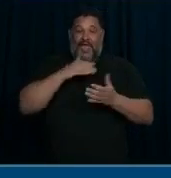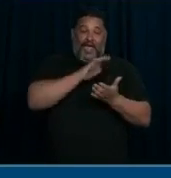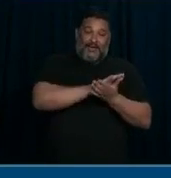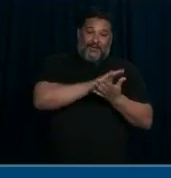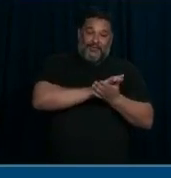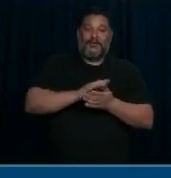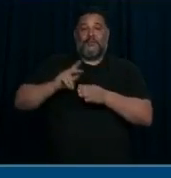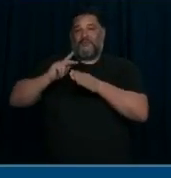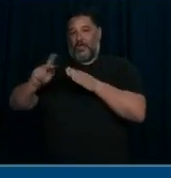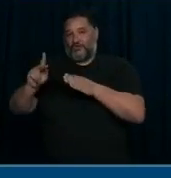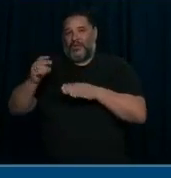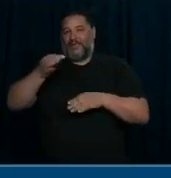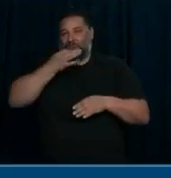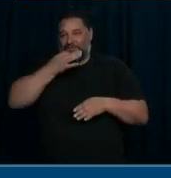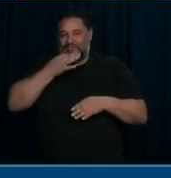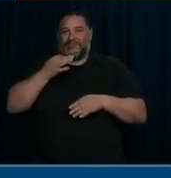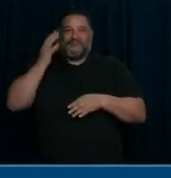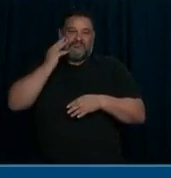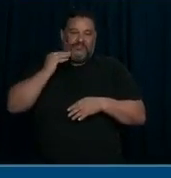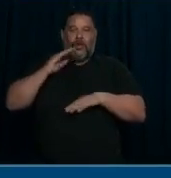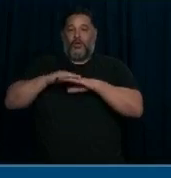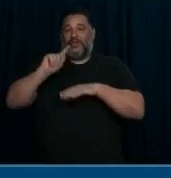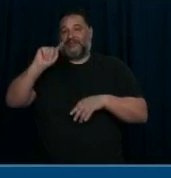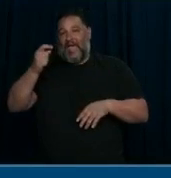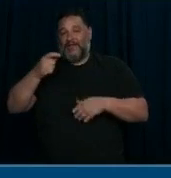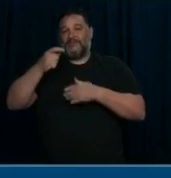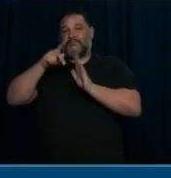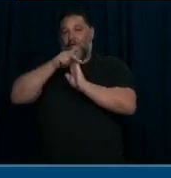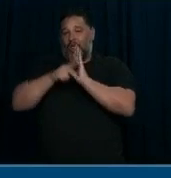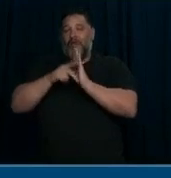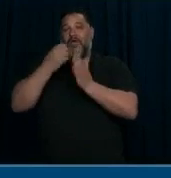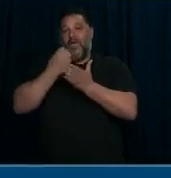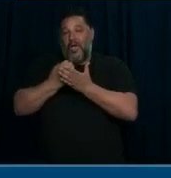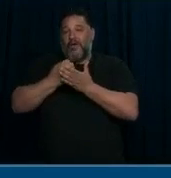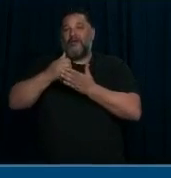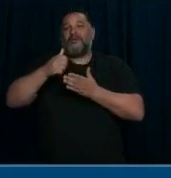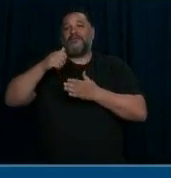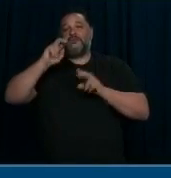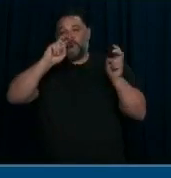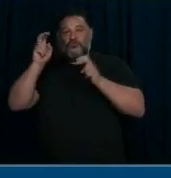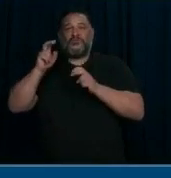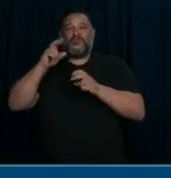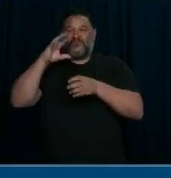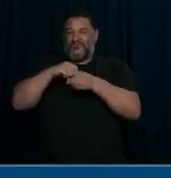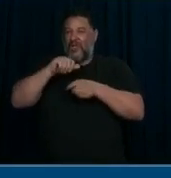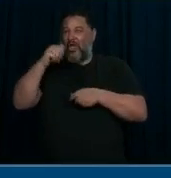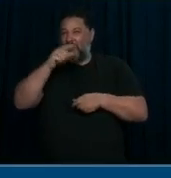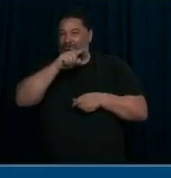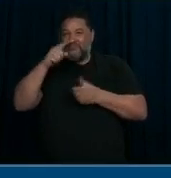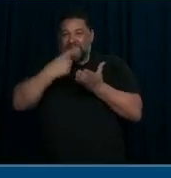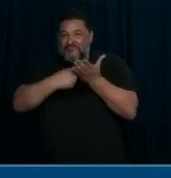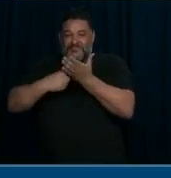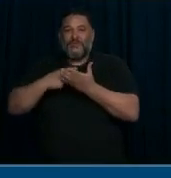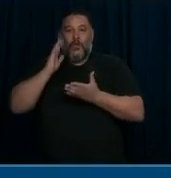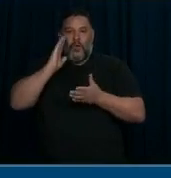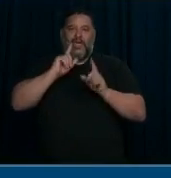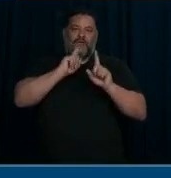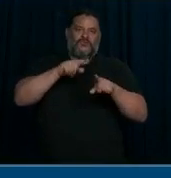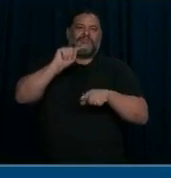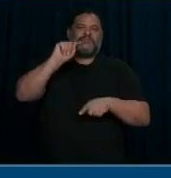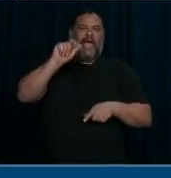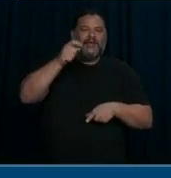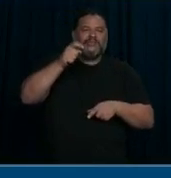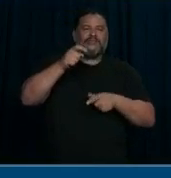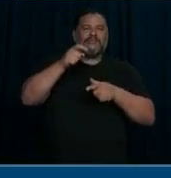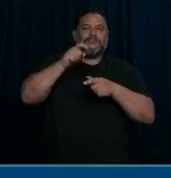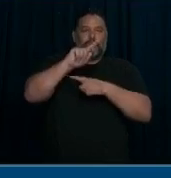professional expertise to bear on tax policy and other economic issues, including the ones we were just discussing. So I will answer the tax question directly, but I also want